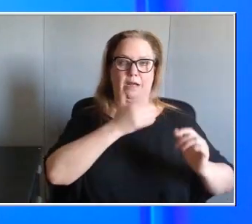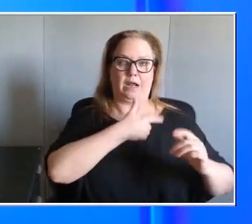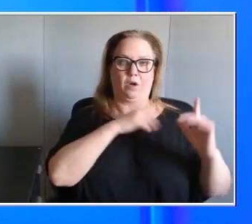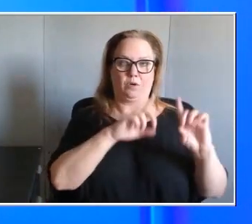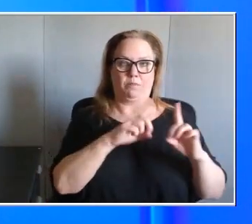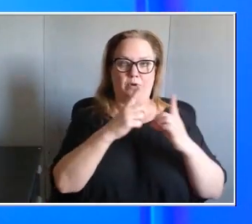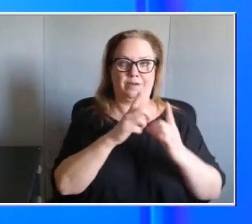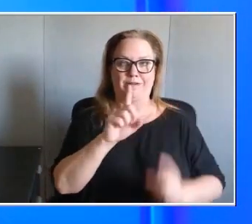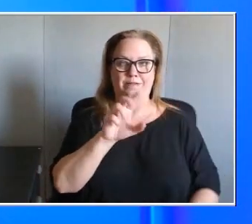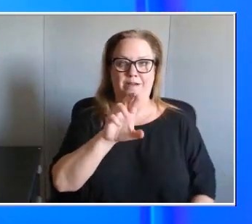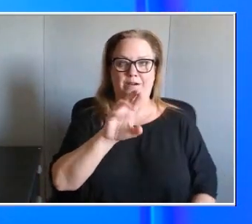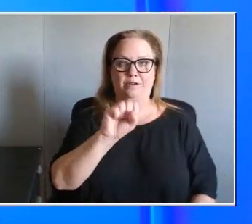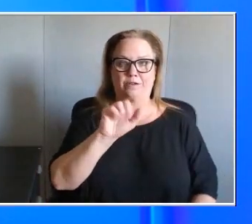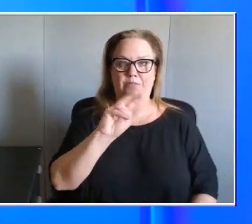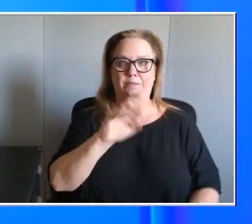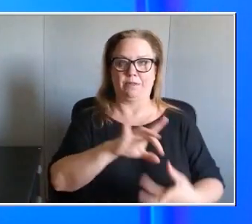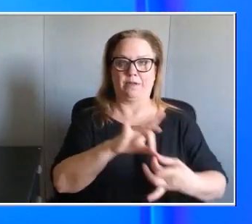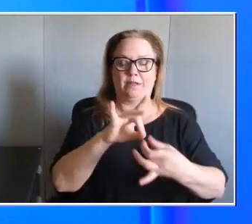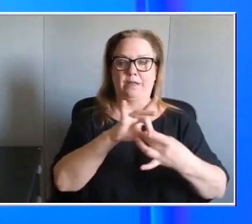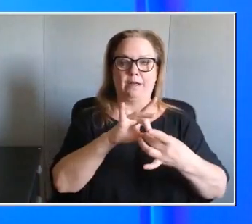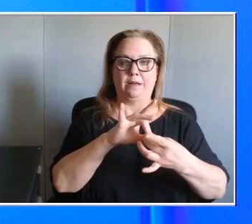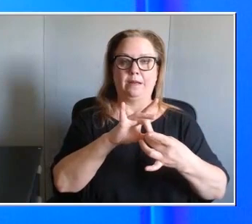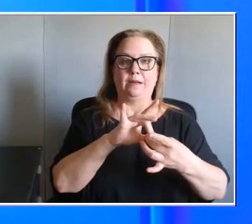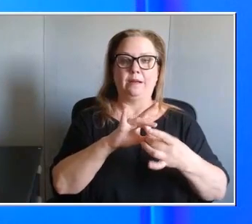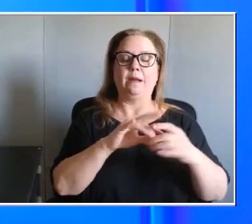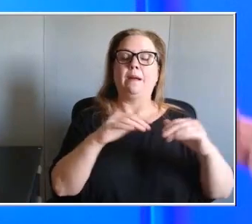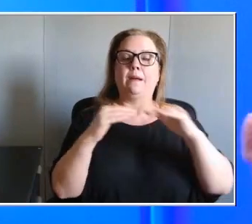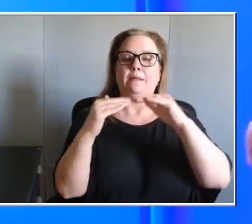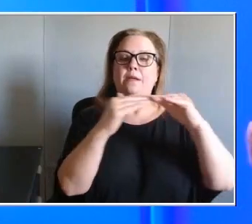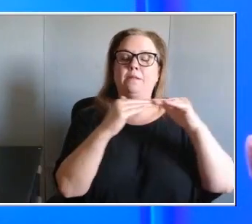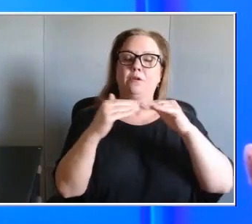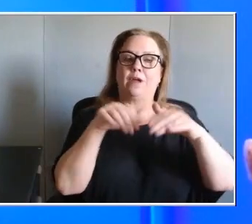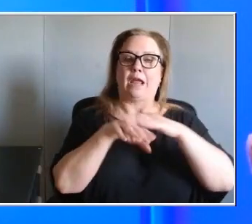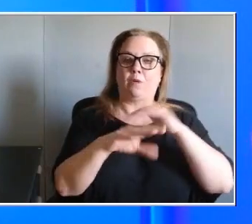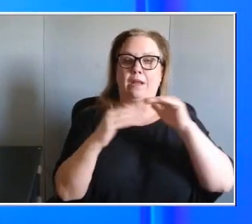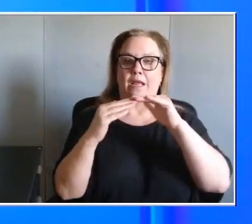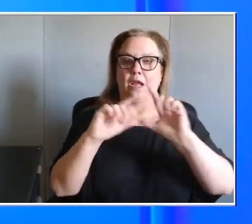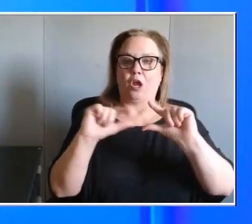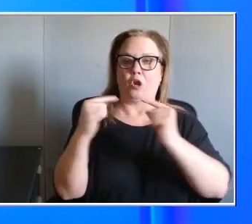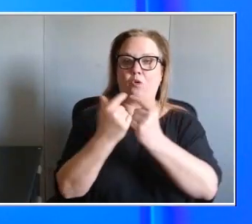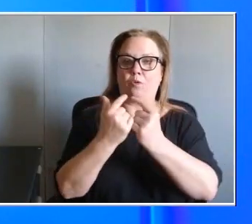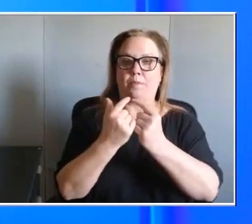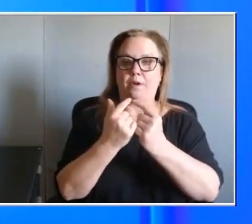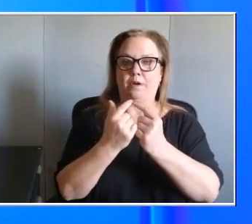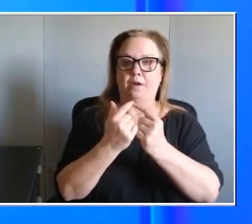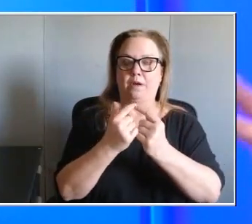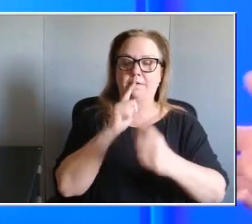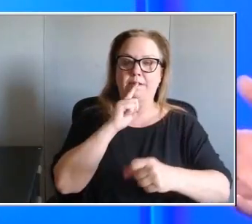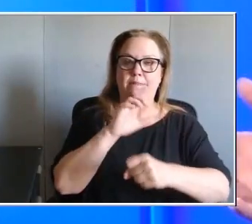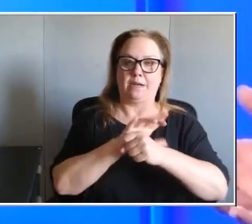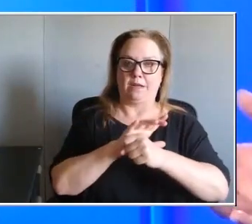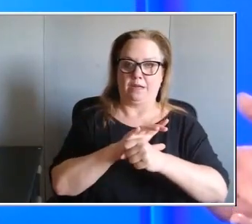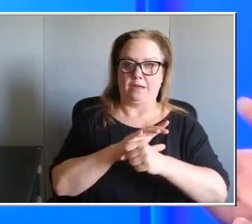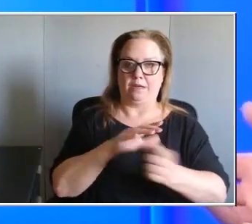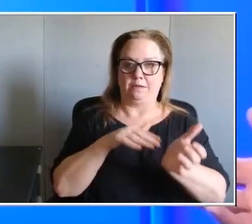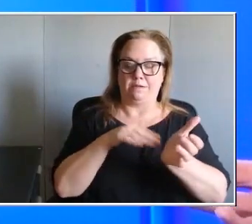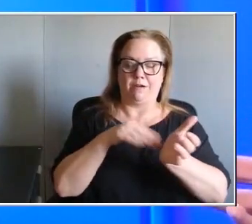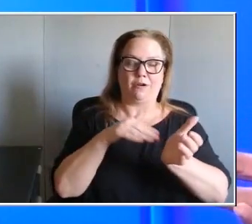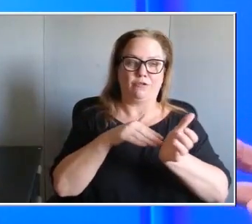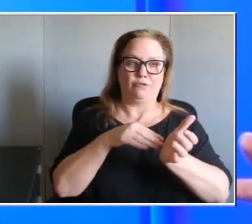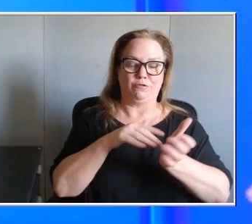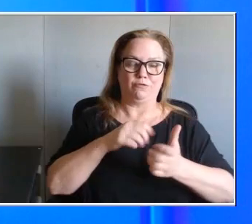Dr. Smith co-leads called BEST, so Birth Equity Scholar Track. So we take a group of really committed residents across different